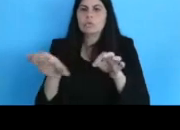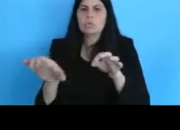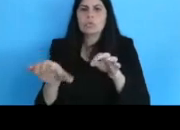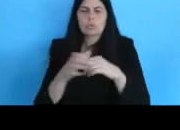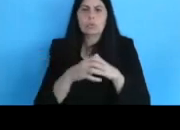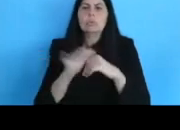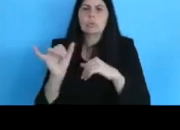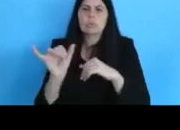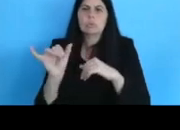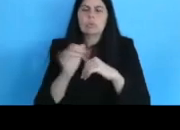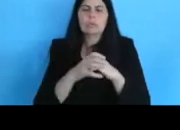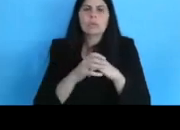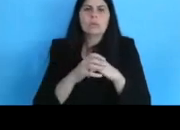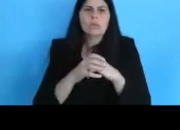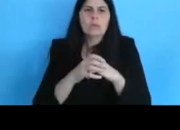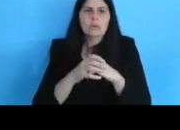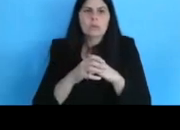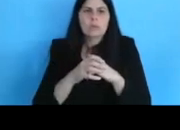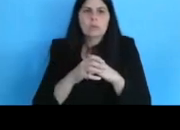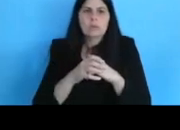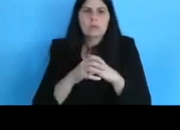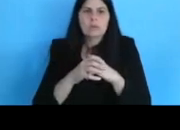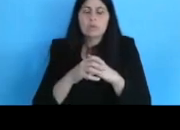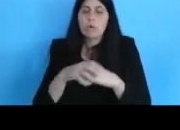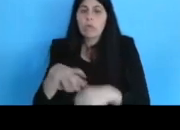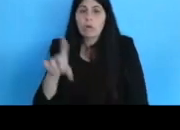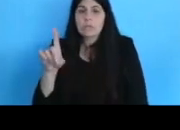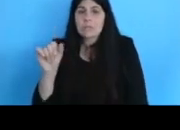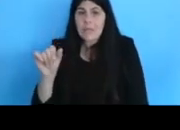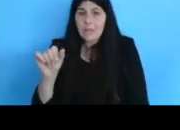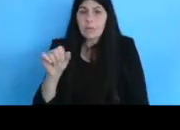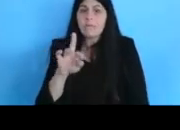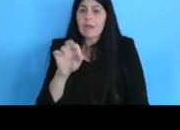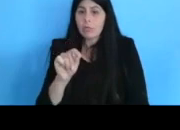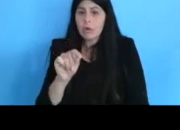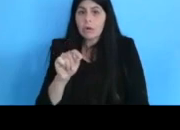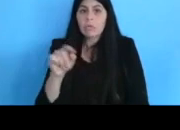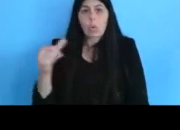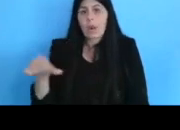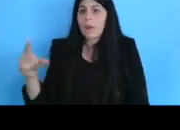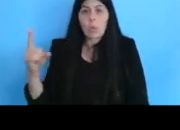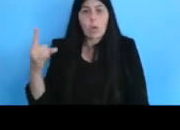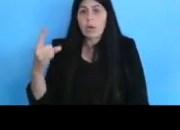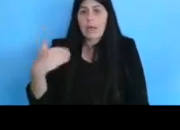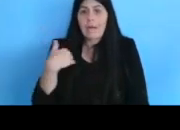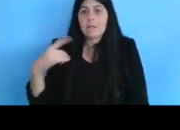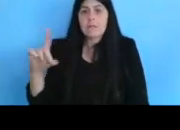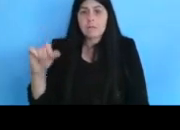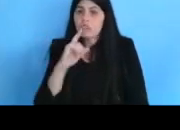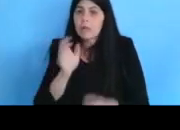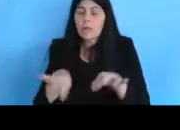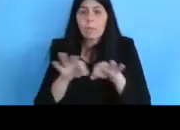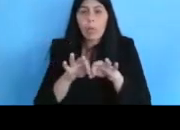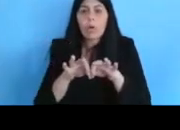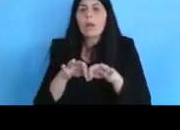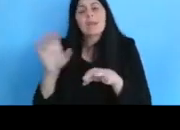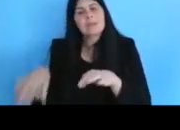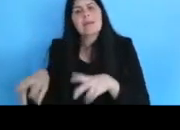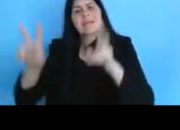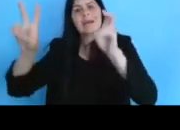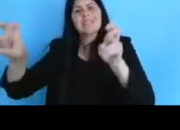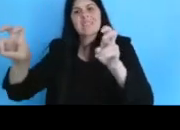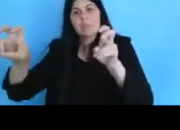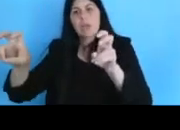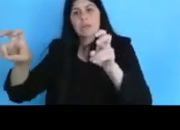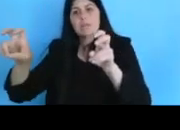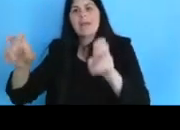veterans or anybody with a disability on your hiring process is very important. For one, it gives you a subject matter expert that brings a lot of information and